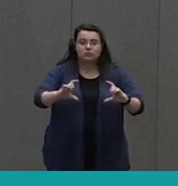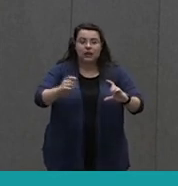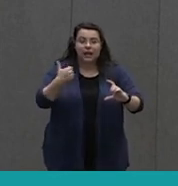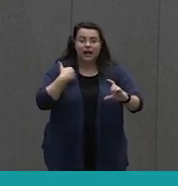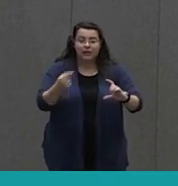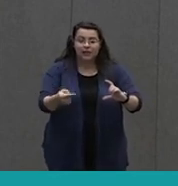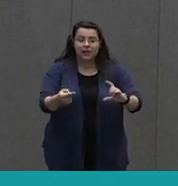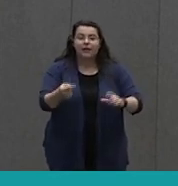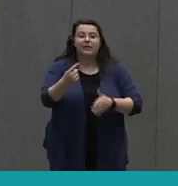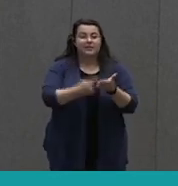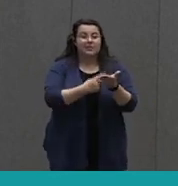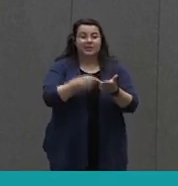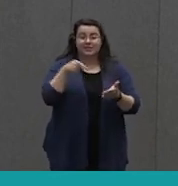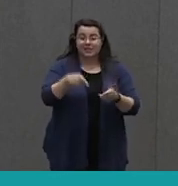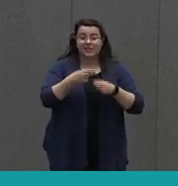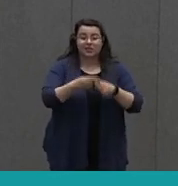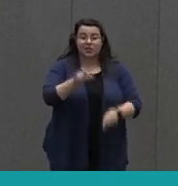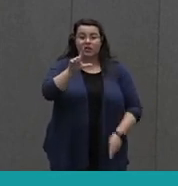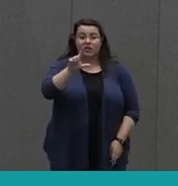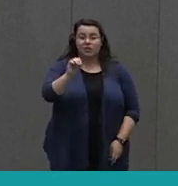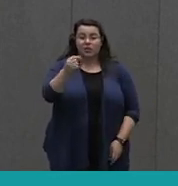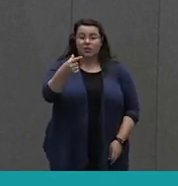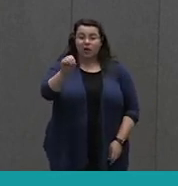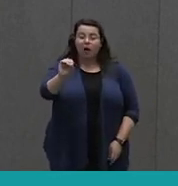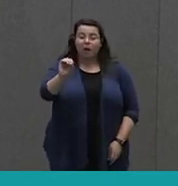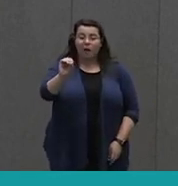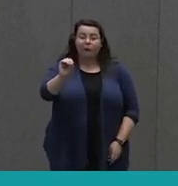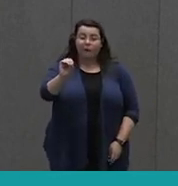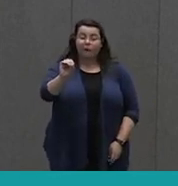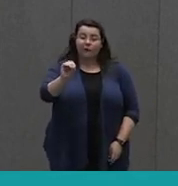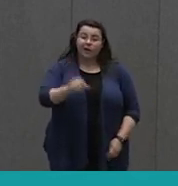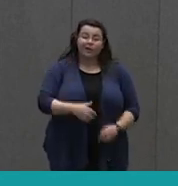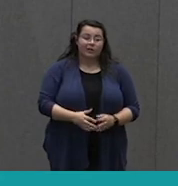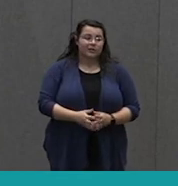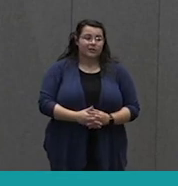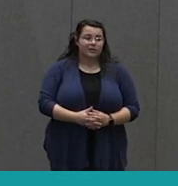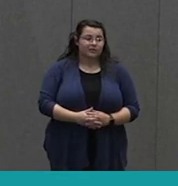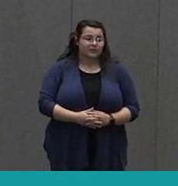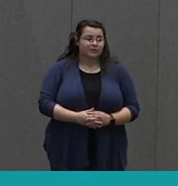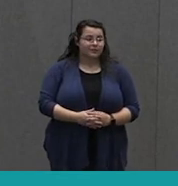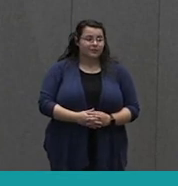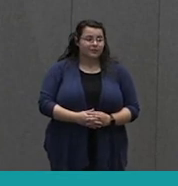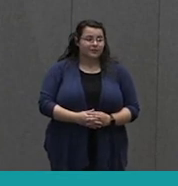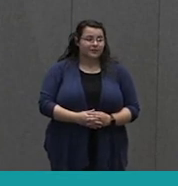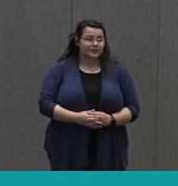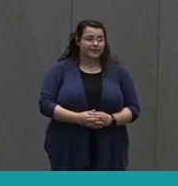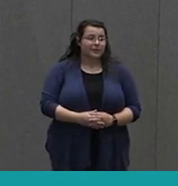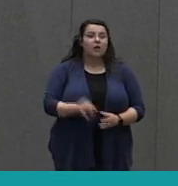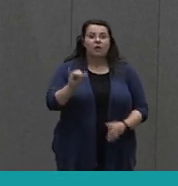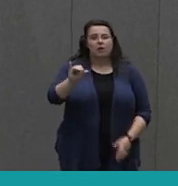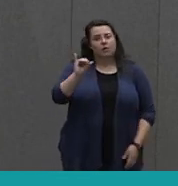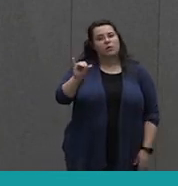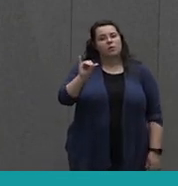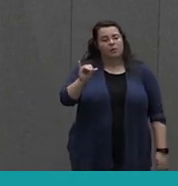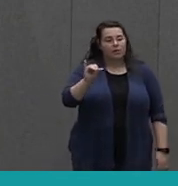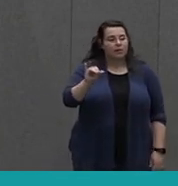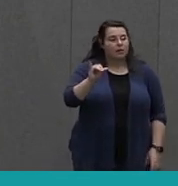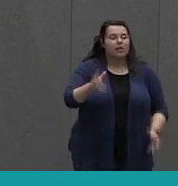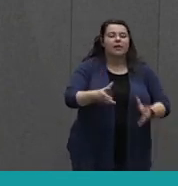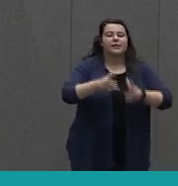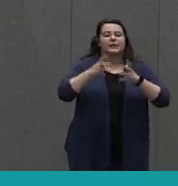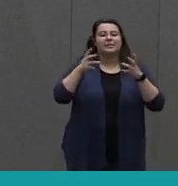rhyme. Fritos, Doritos, Tostitos, mosquitoes. Can you think of another thing